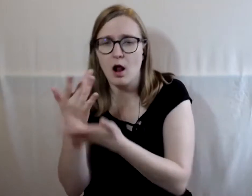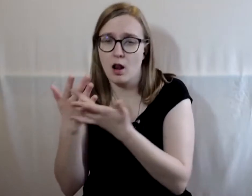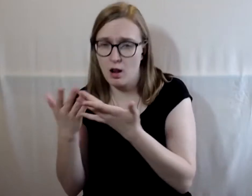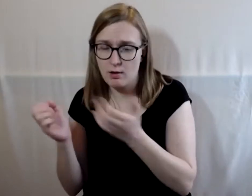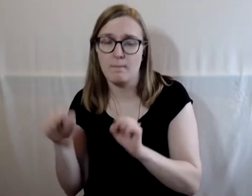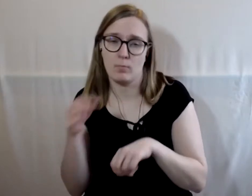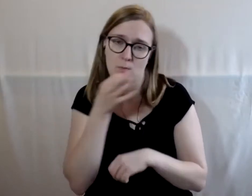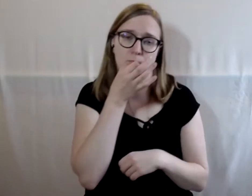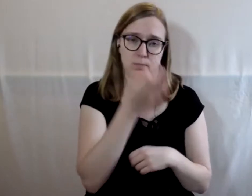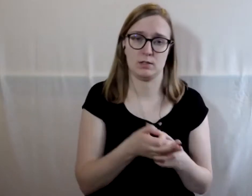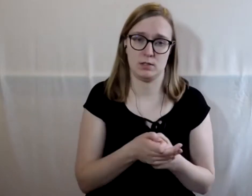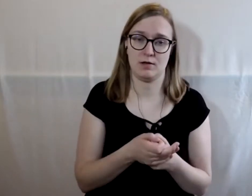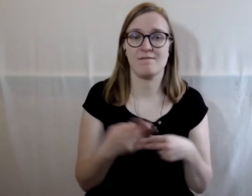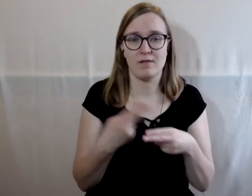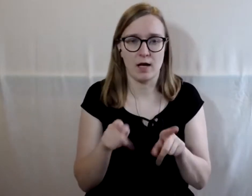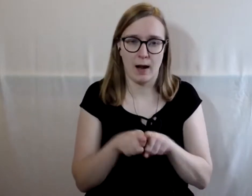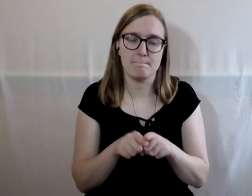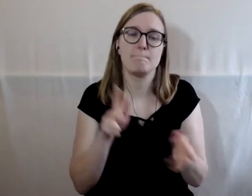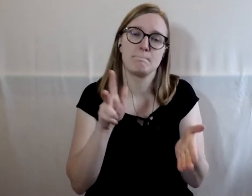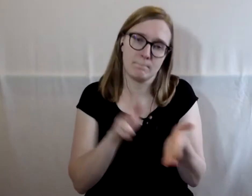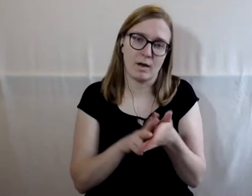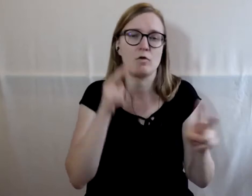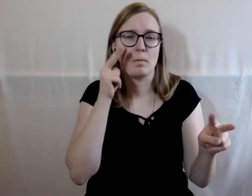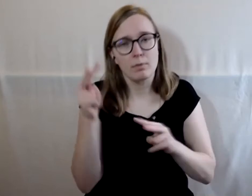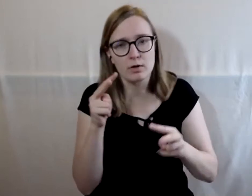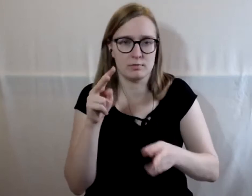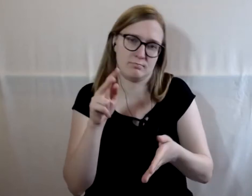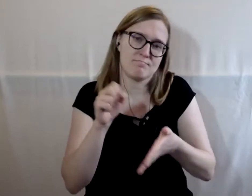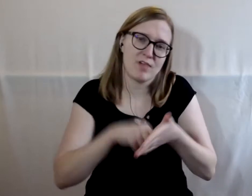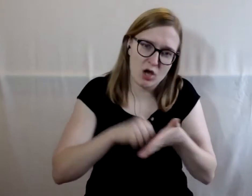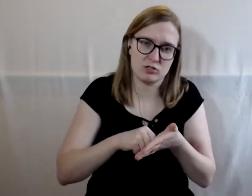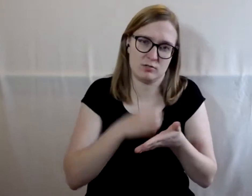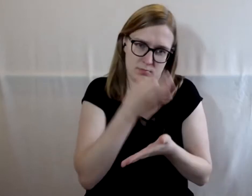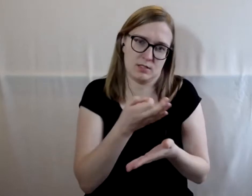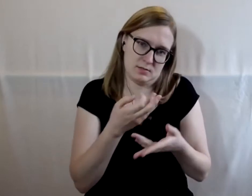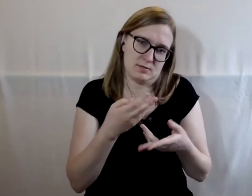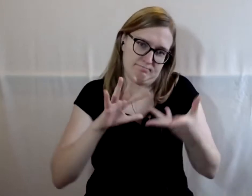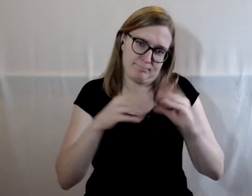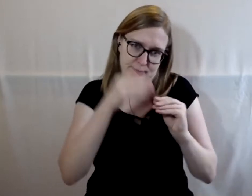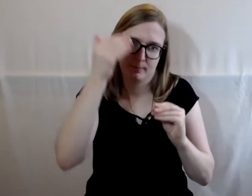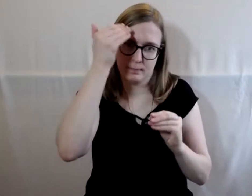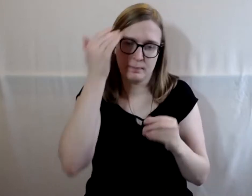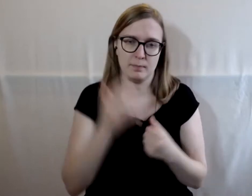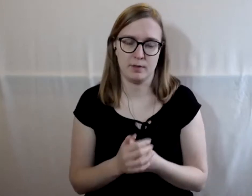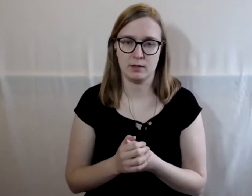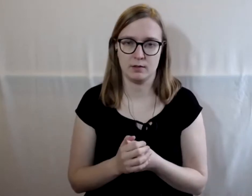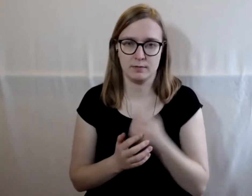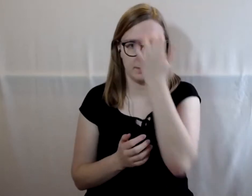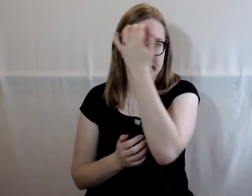and it's proven that students can learn it, and it's valuable for